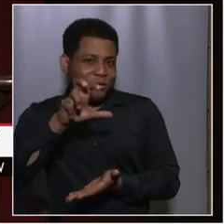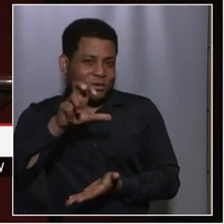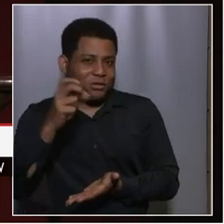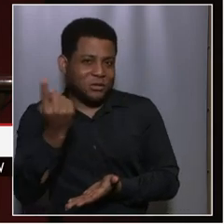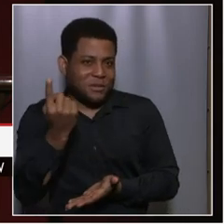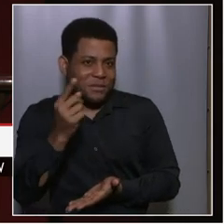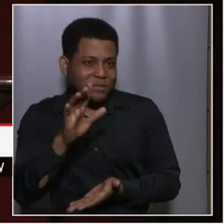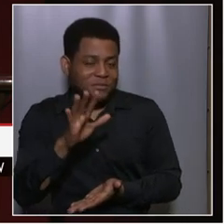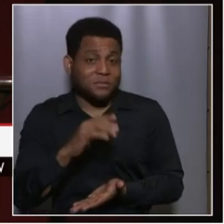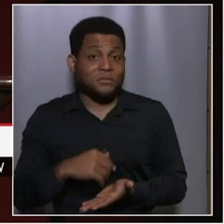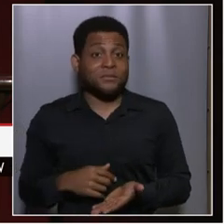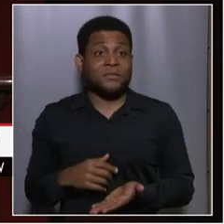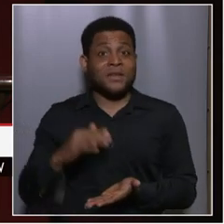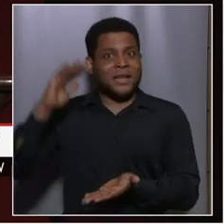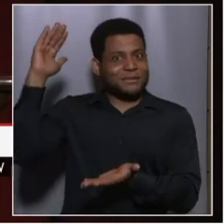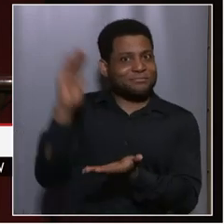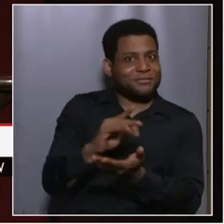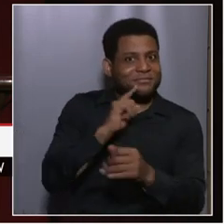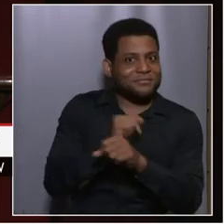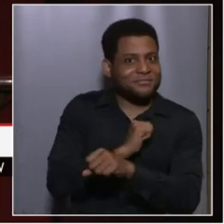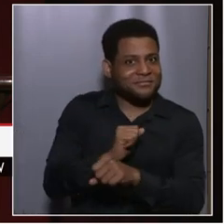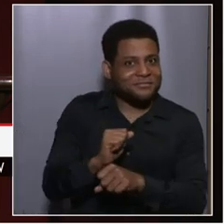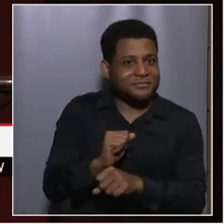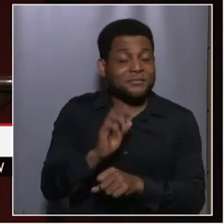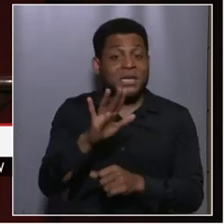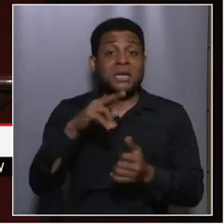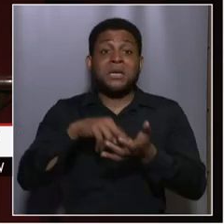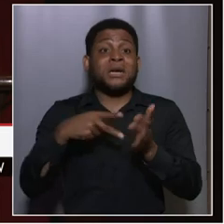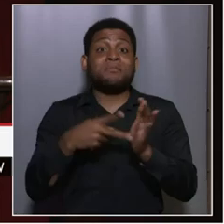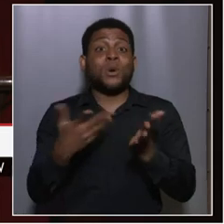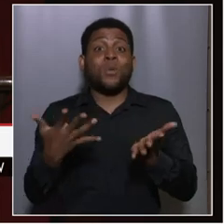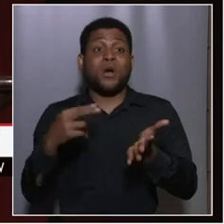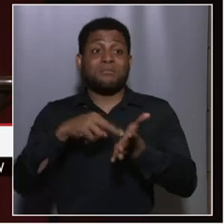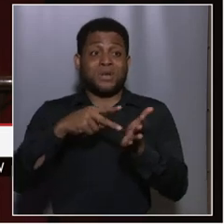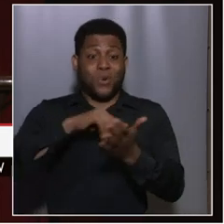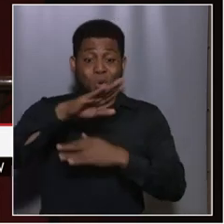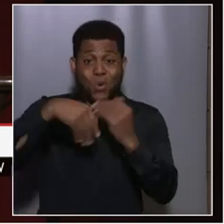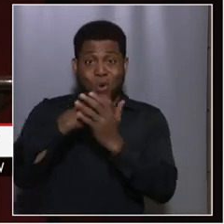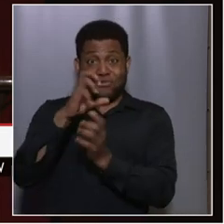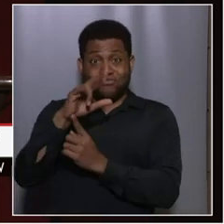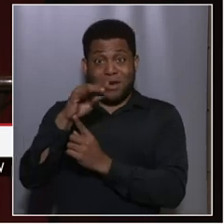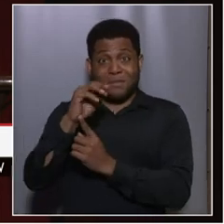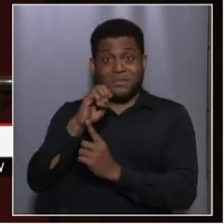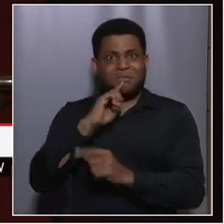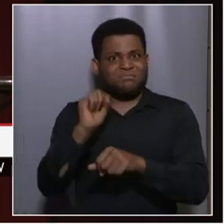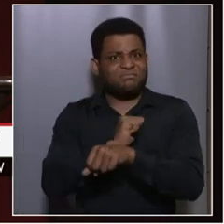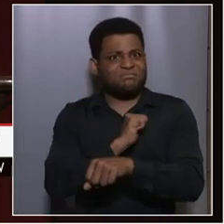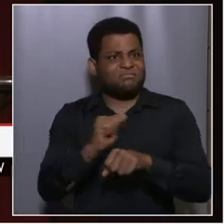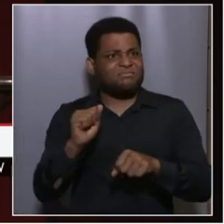And so that means total violent crime is down 28%, and that is good. That's good.